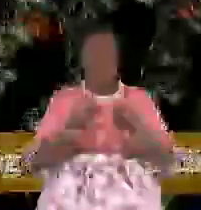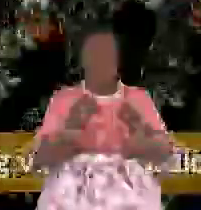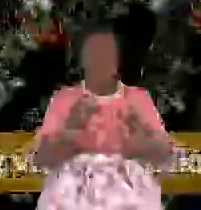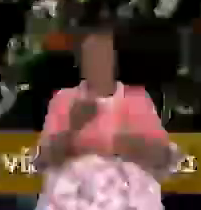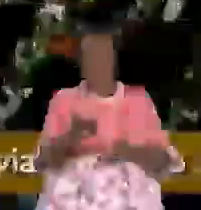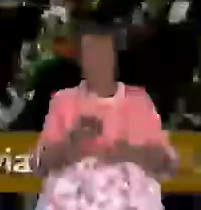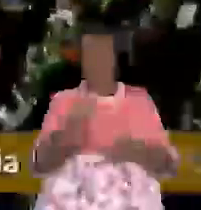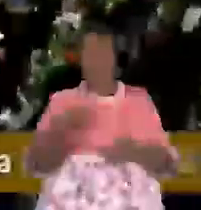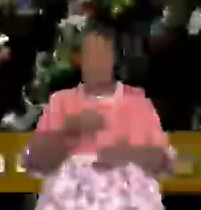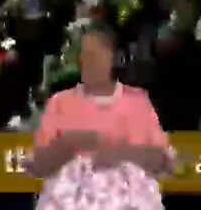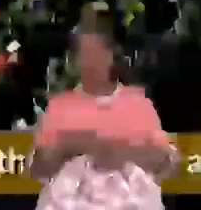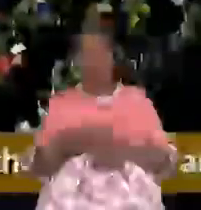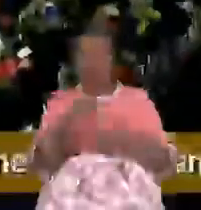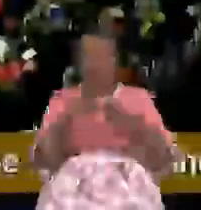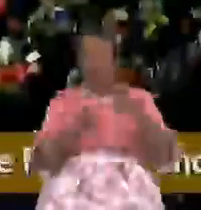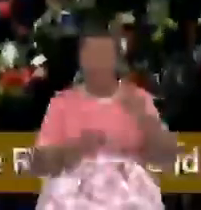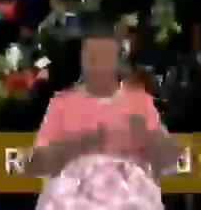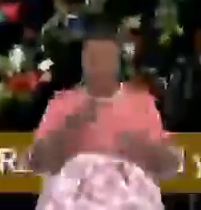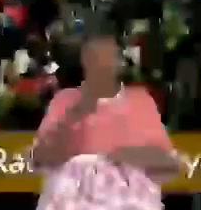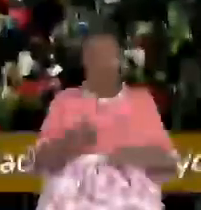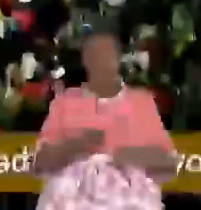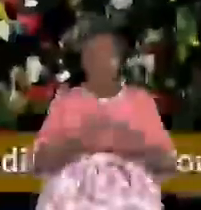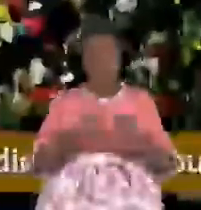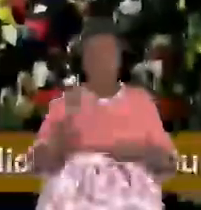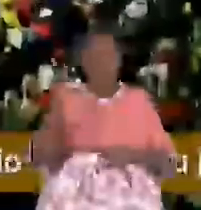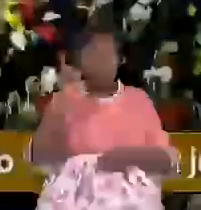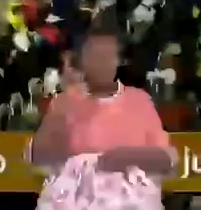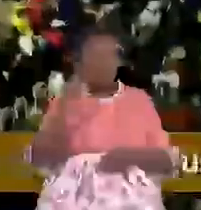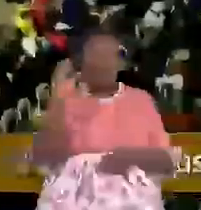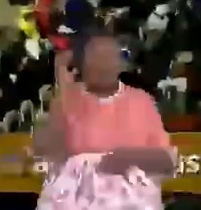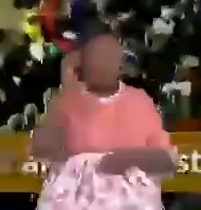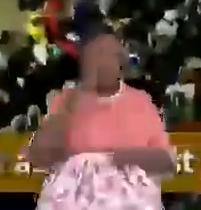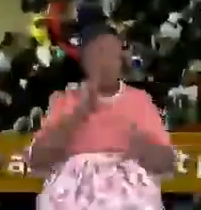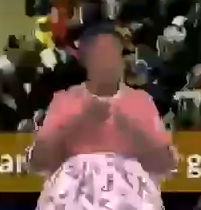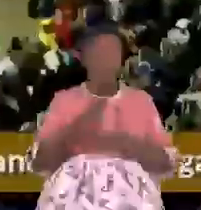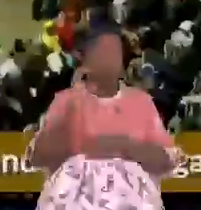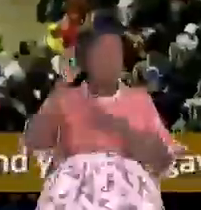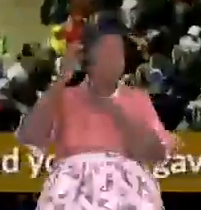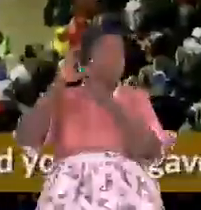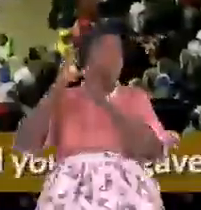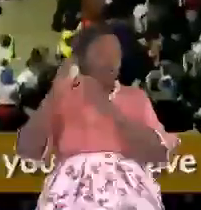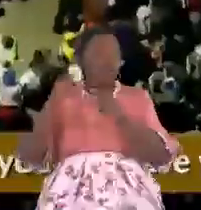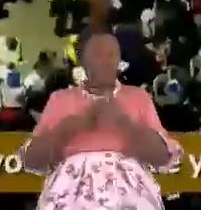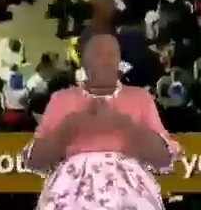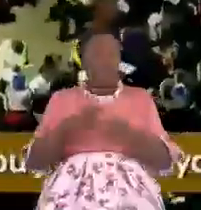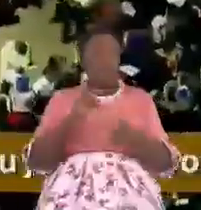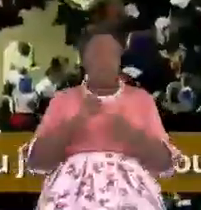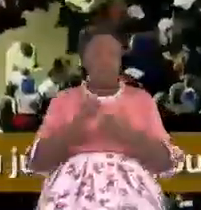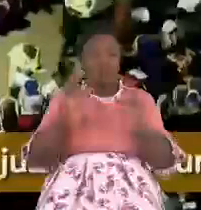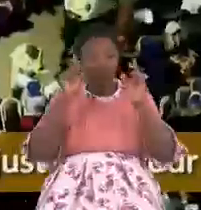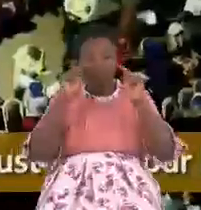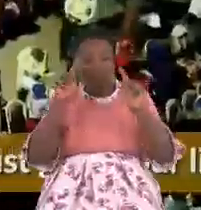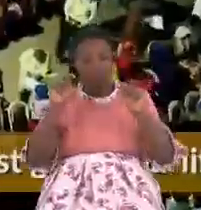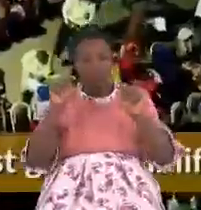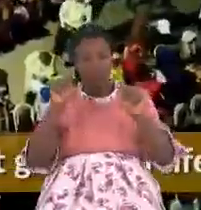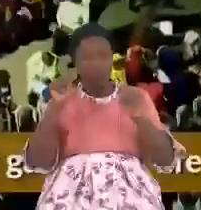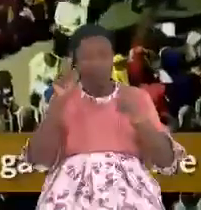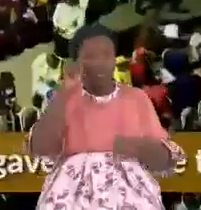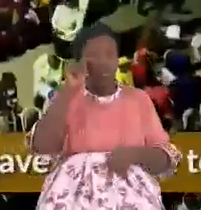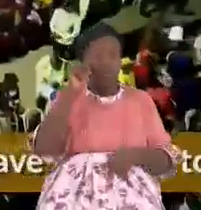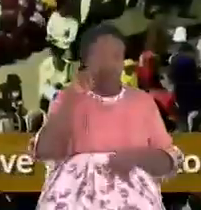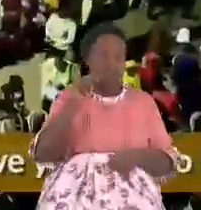if you are listening via the radio if you are listening via the television do the same